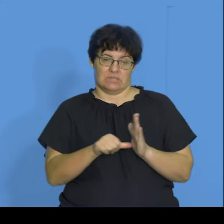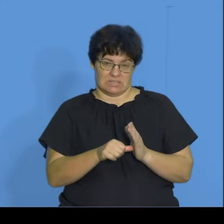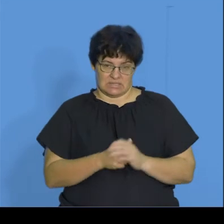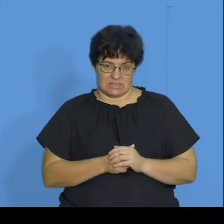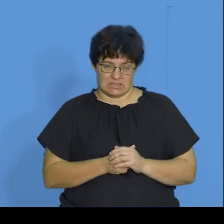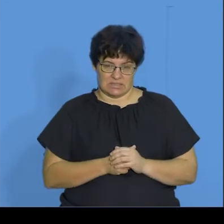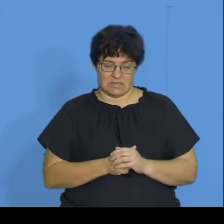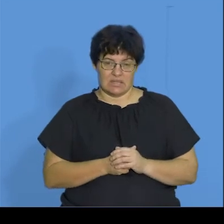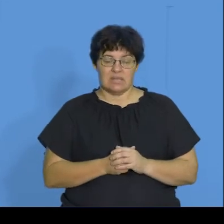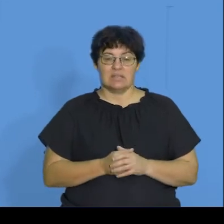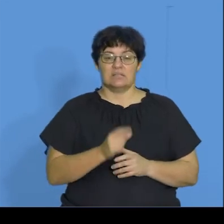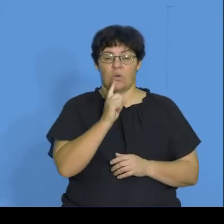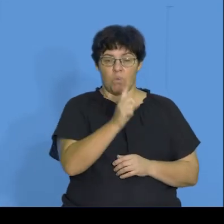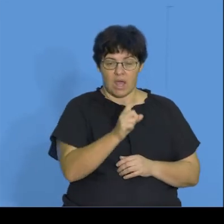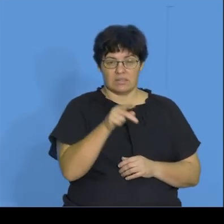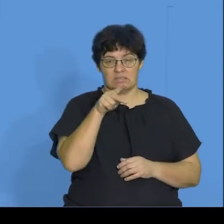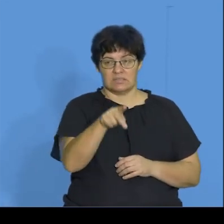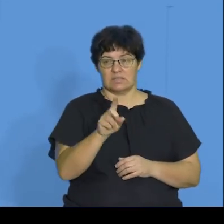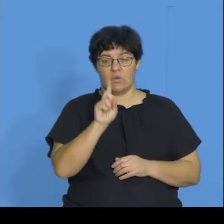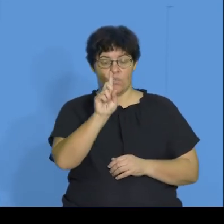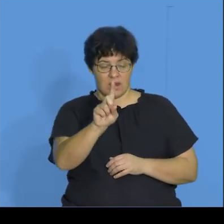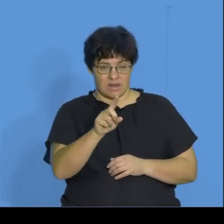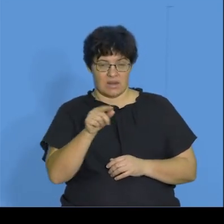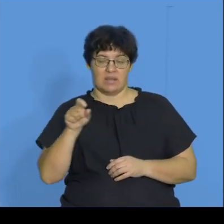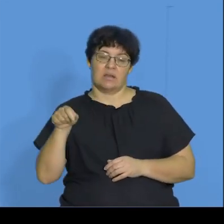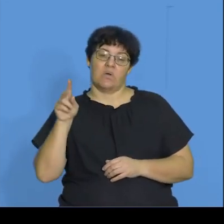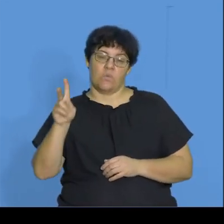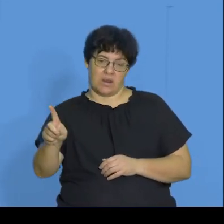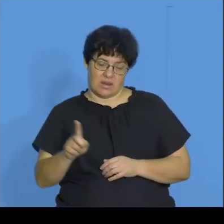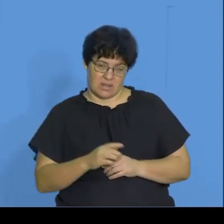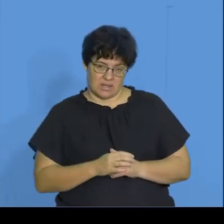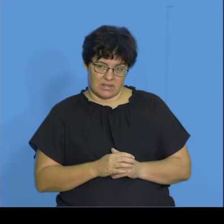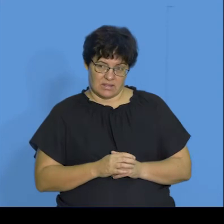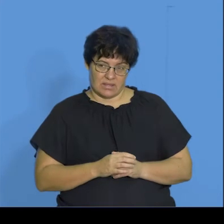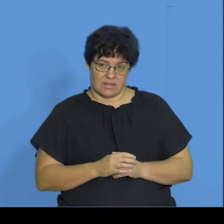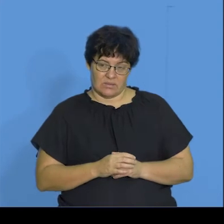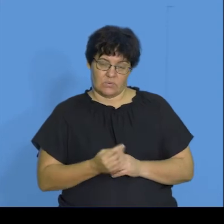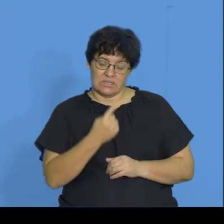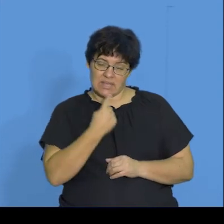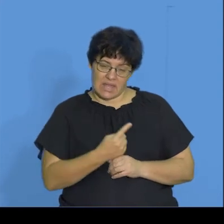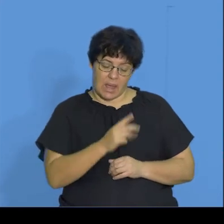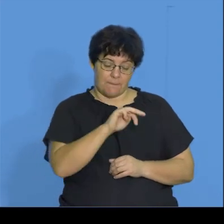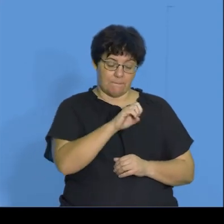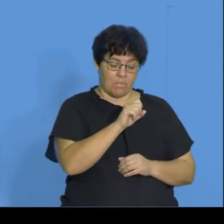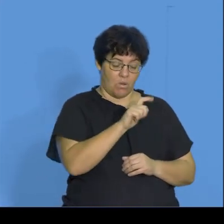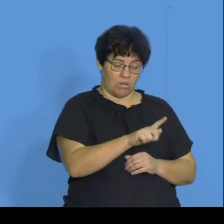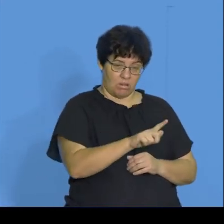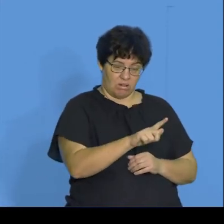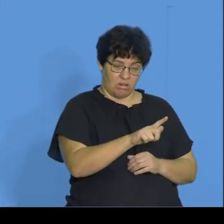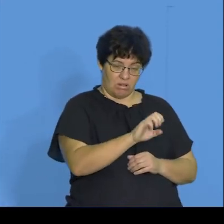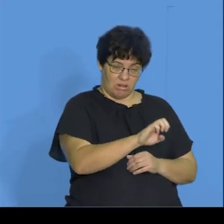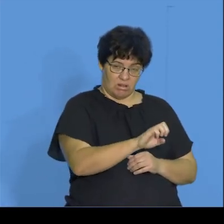of 1 is to 1 is to 1. So we would ask ourselves to say a mole of calcium